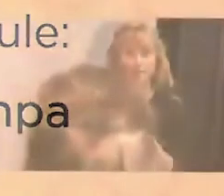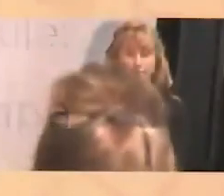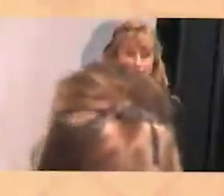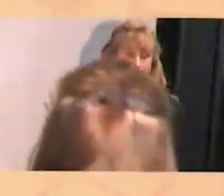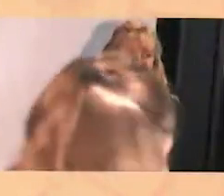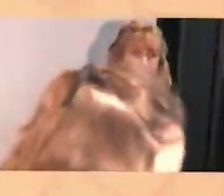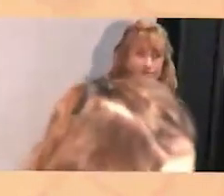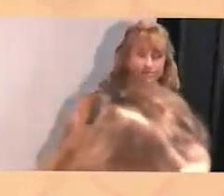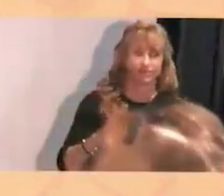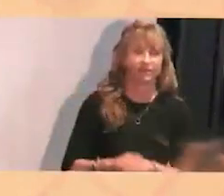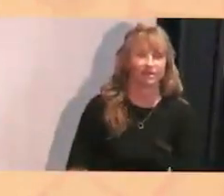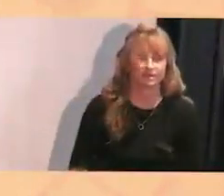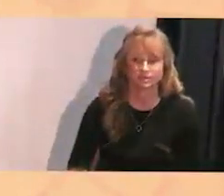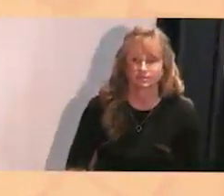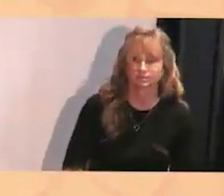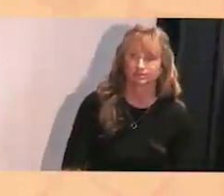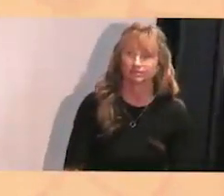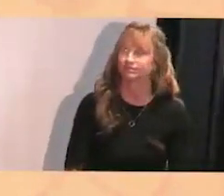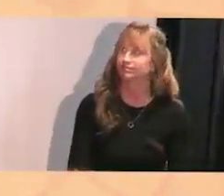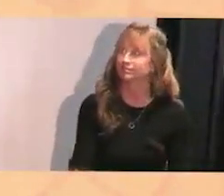Wayne. Thank you.